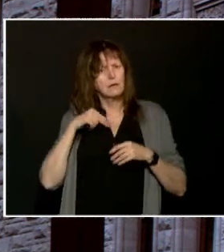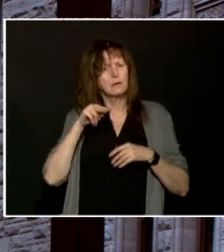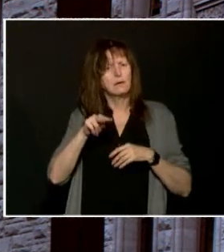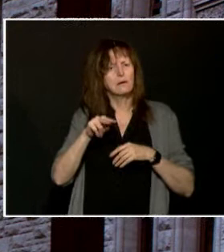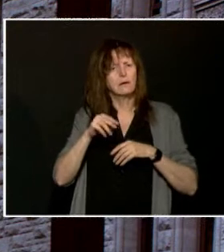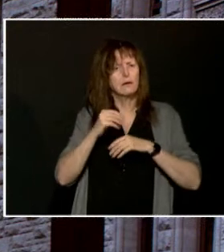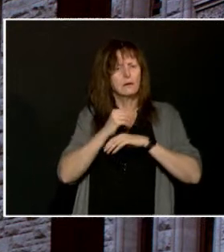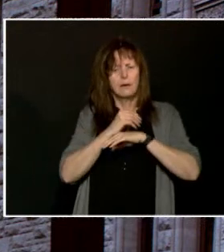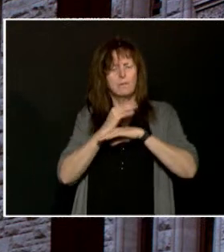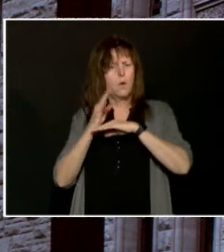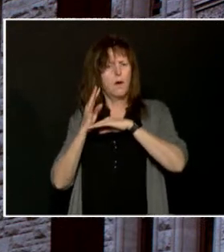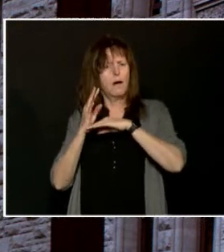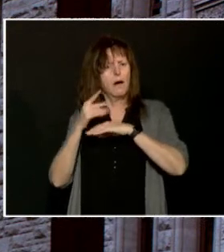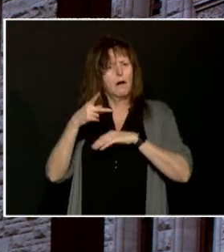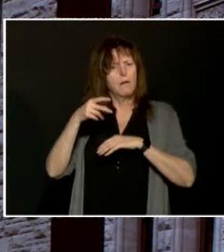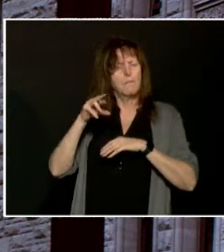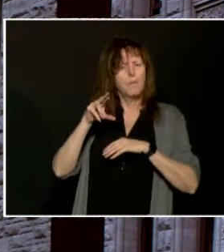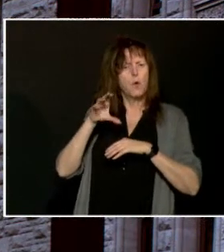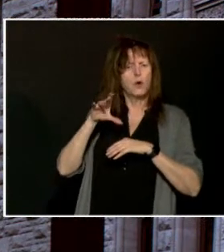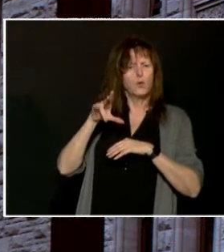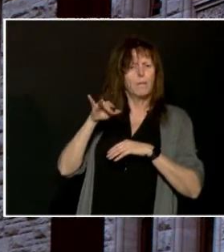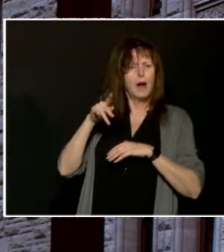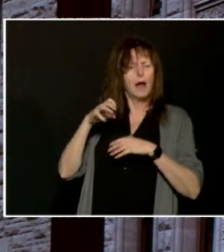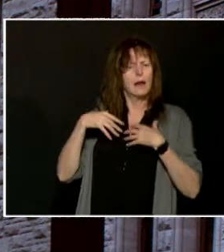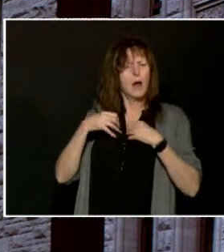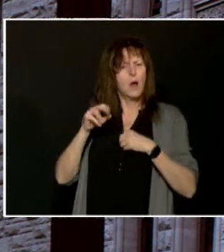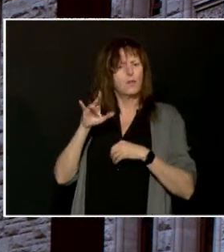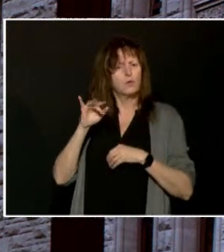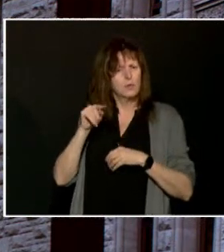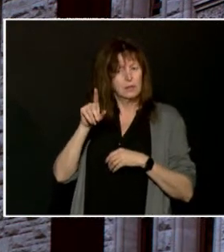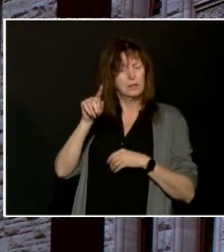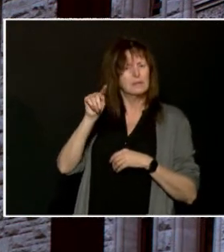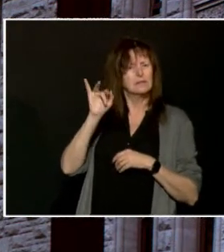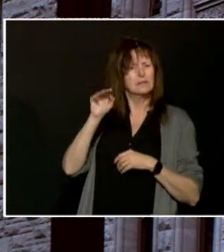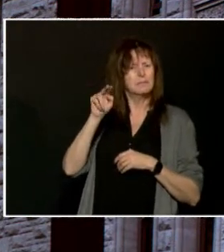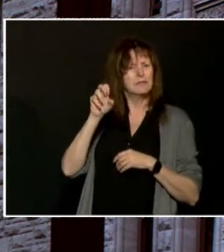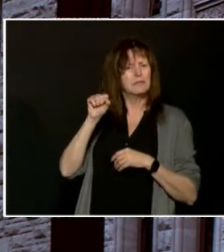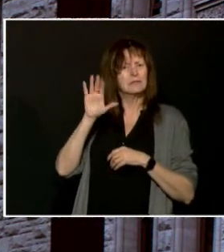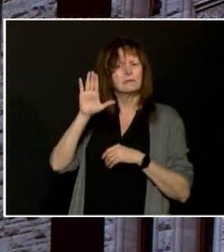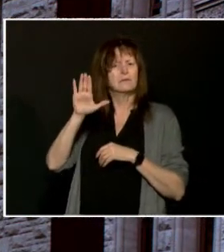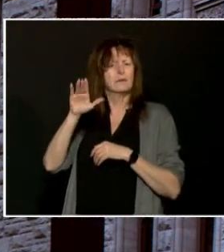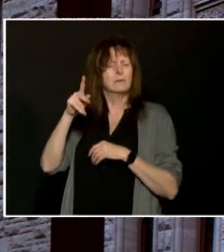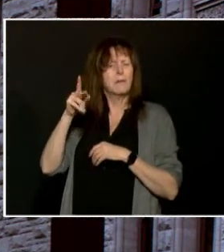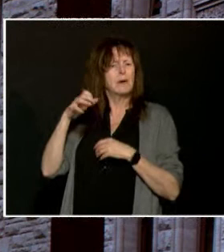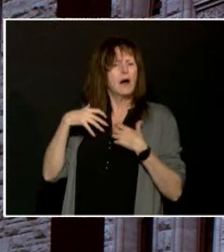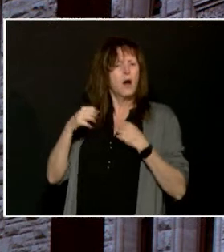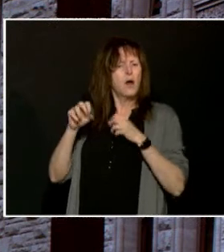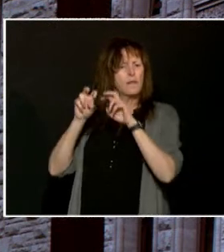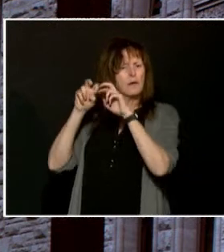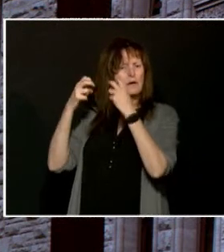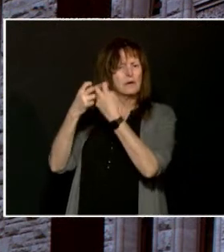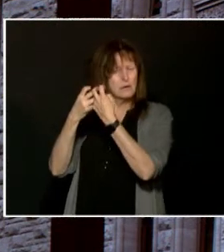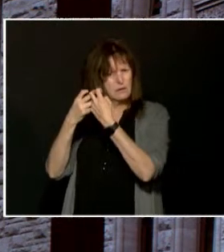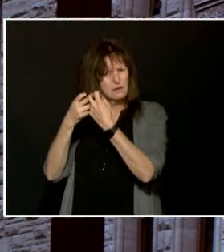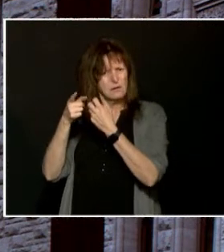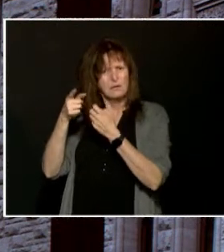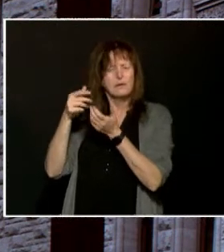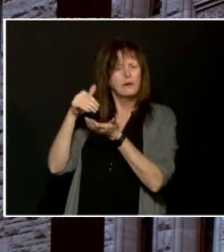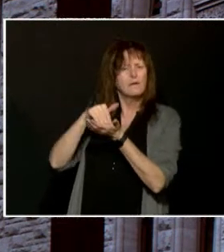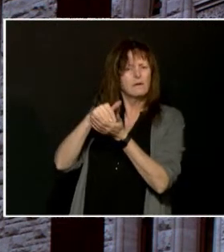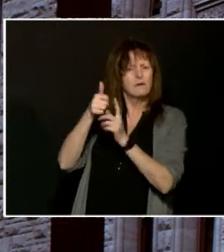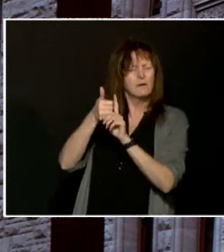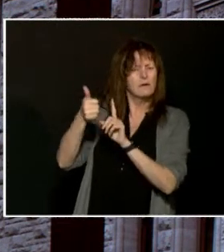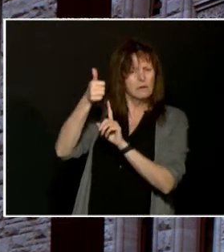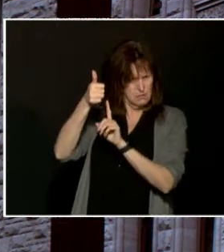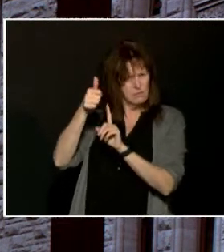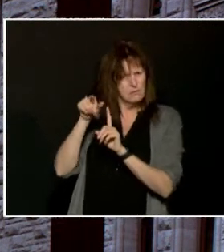carefully over the last week and a half, and working with the medical officer of health there, Dr. Cadden, and in conference with her